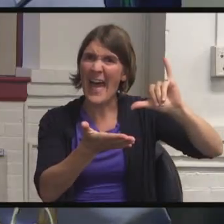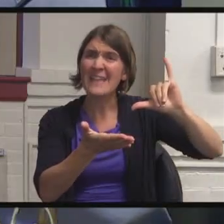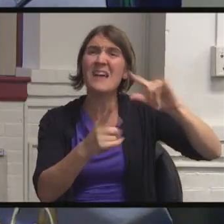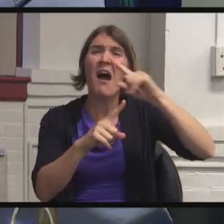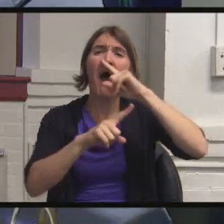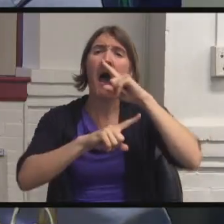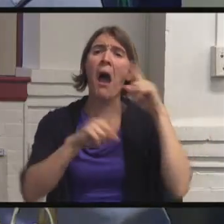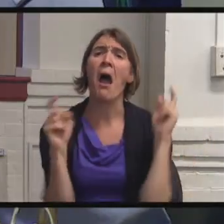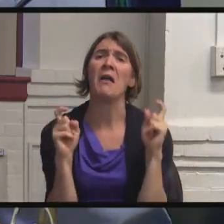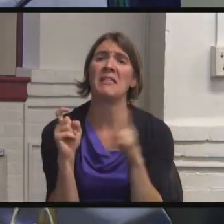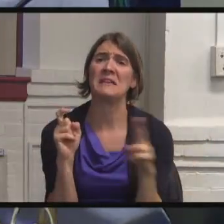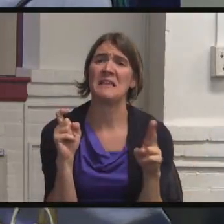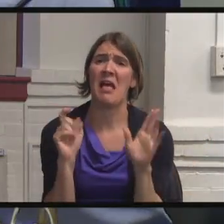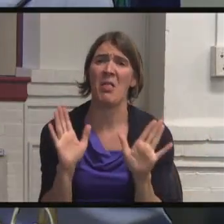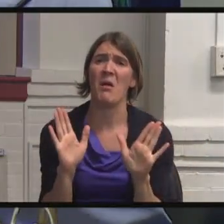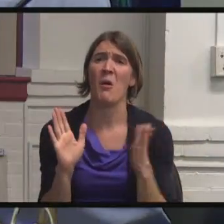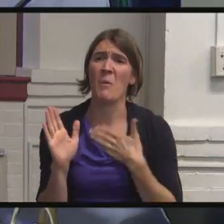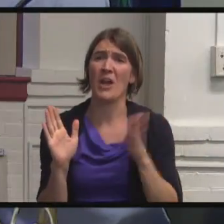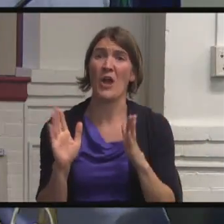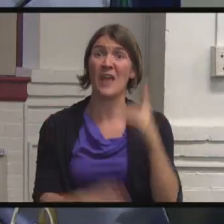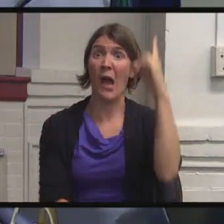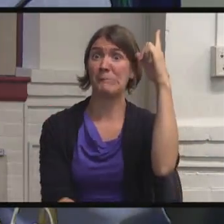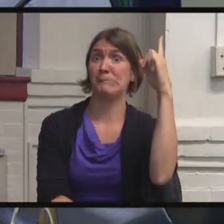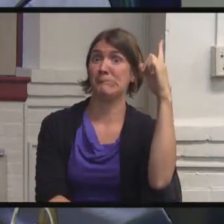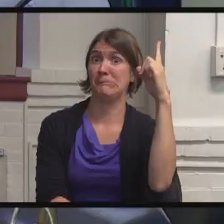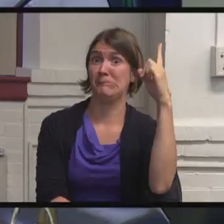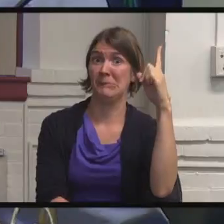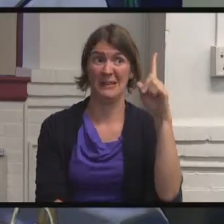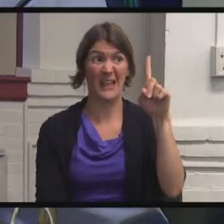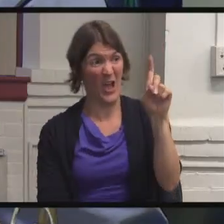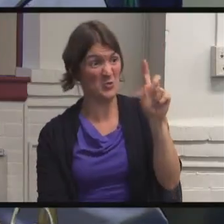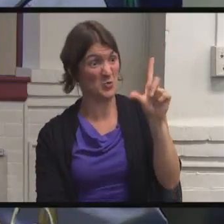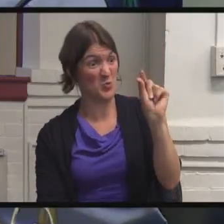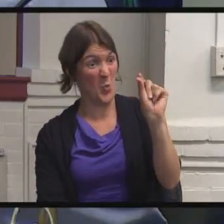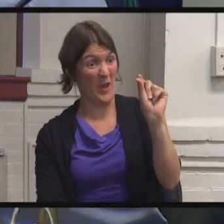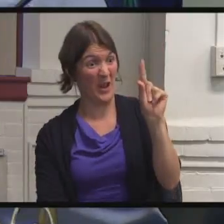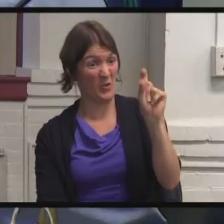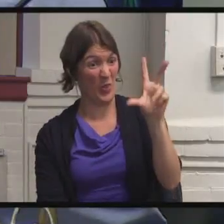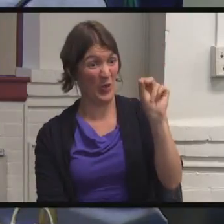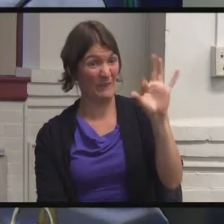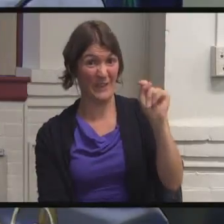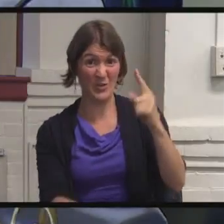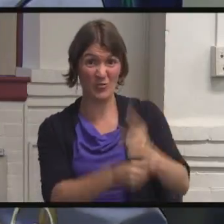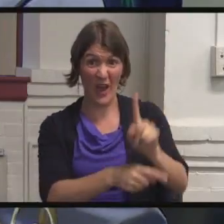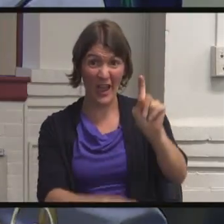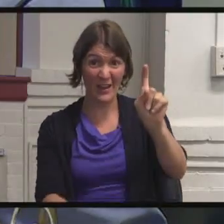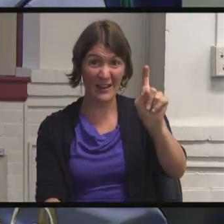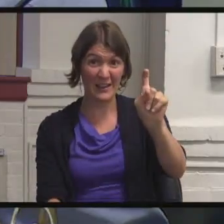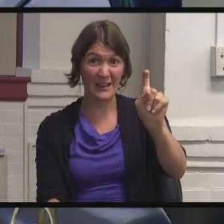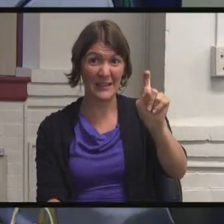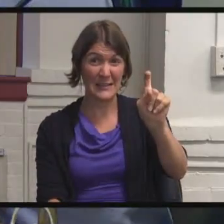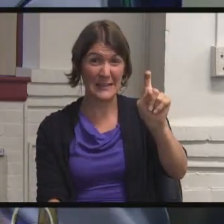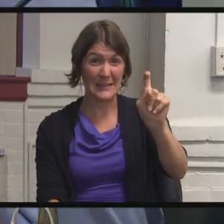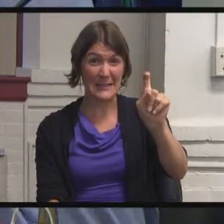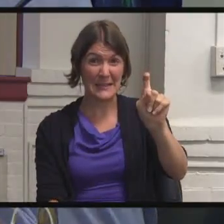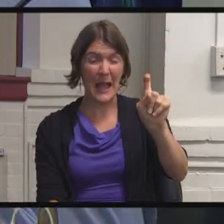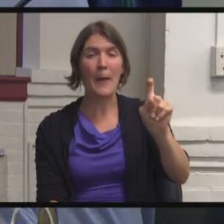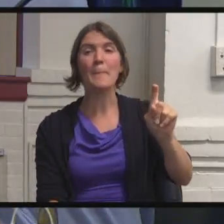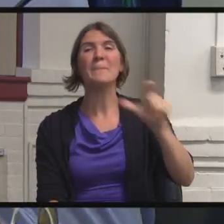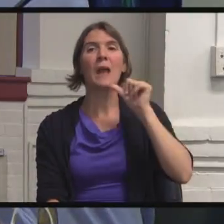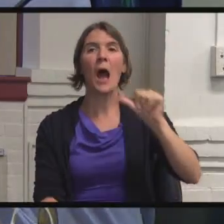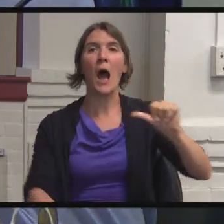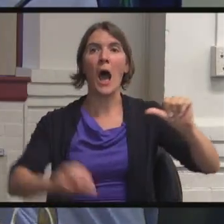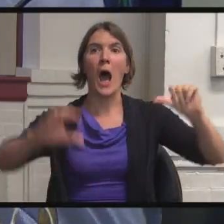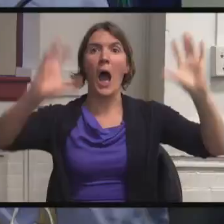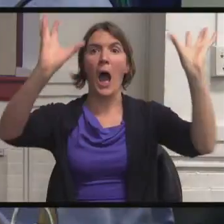ugly as sin. And that's got to be up there 120, 130 feet. It doesn't have that big